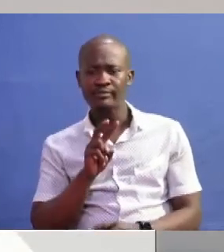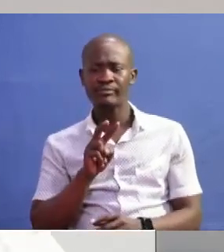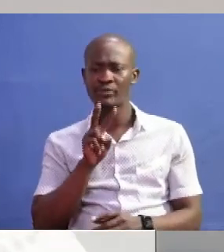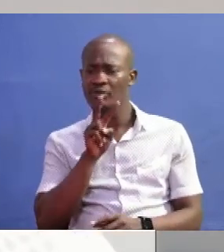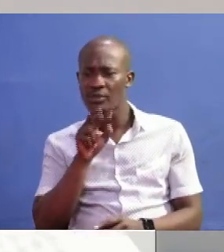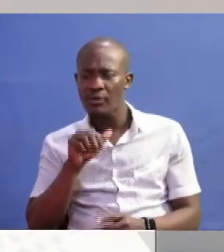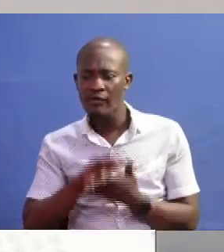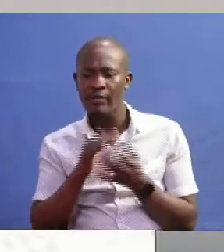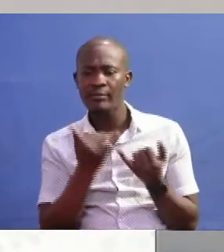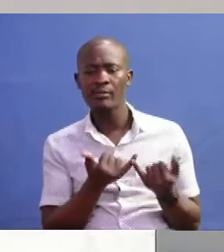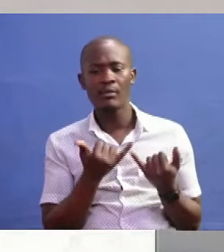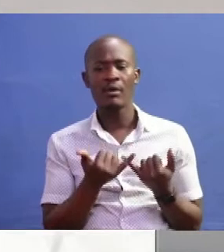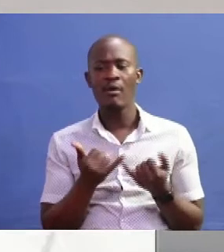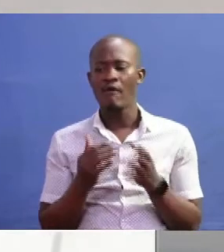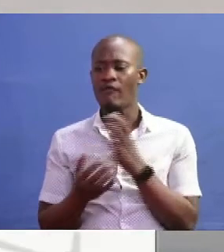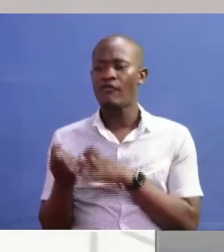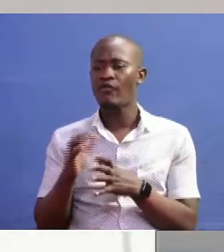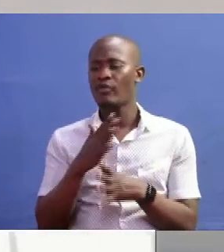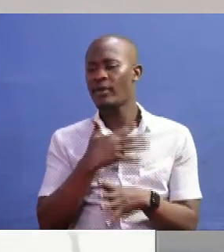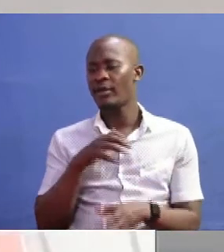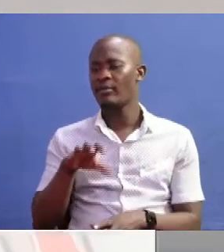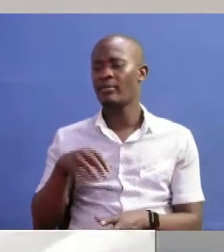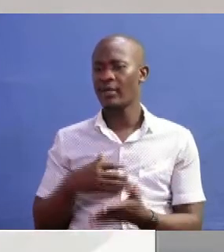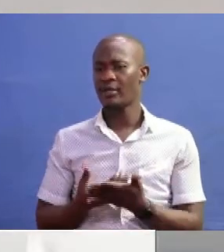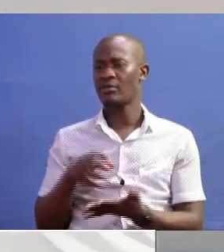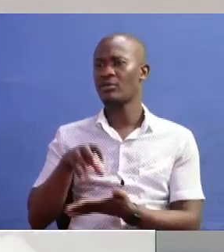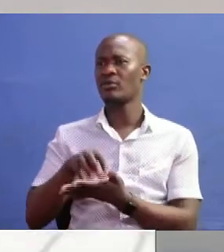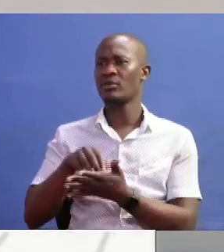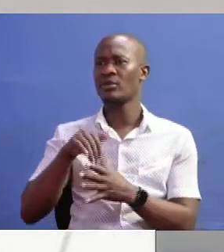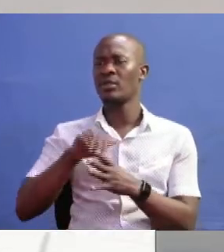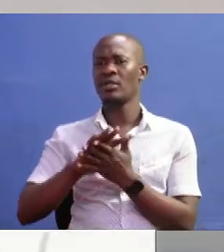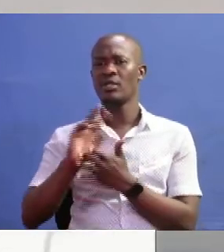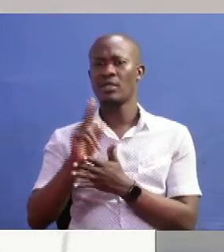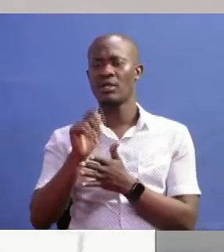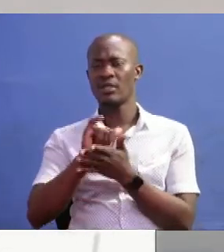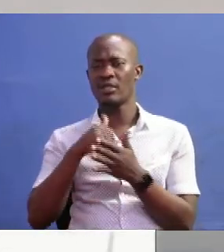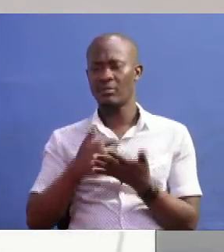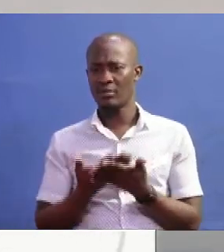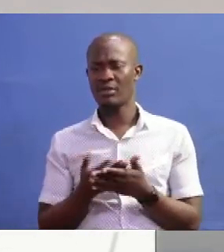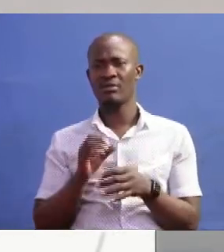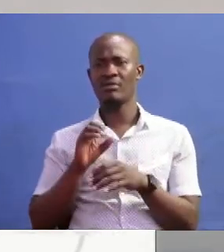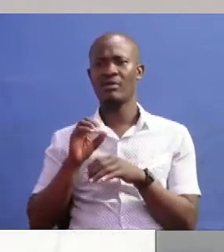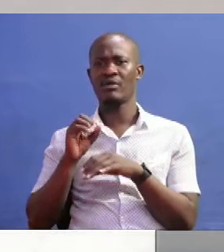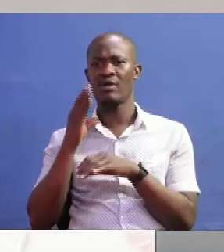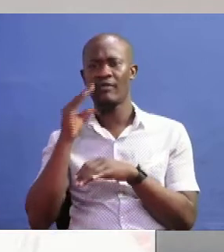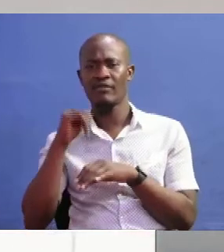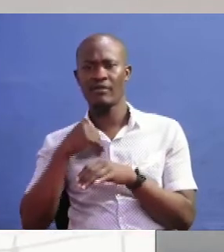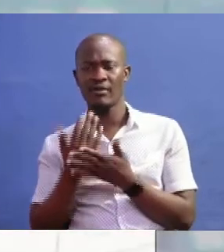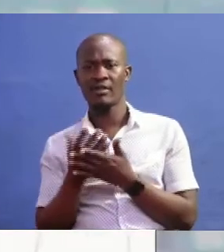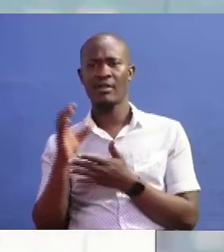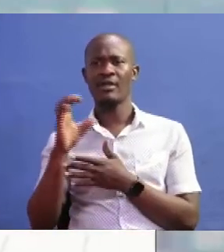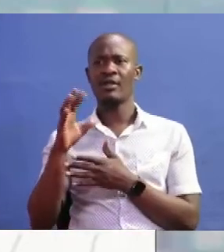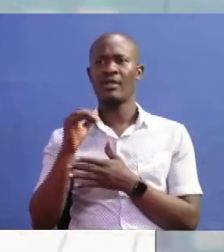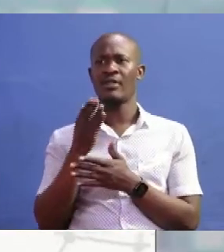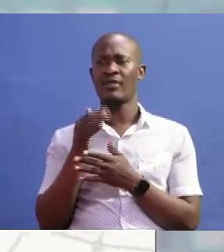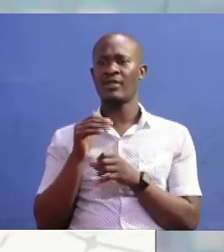current economic and market conditions in the Kenya that might influence investment decisions? There